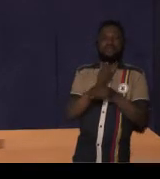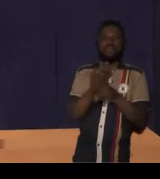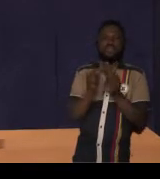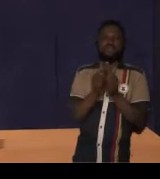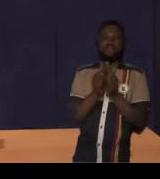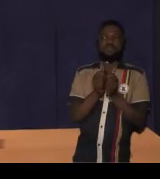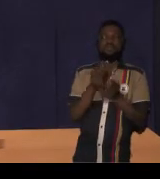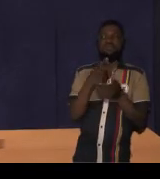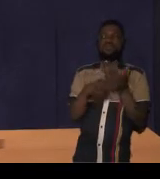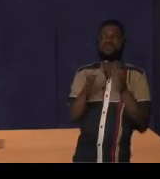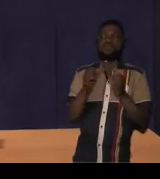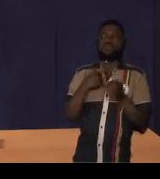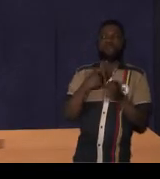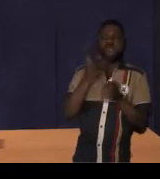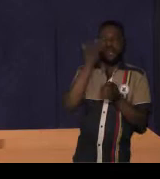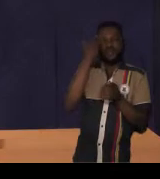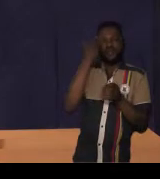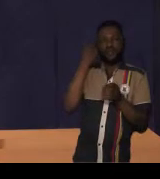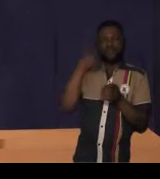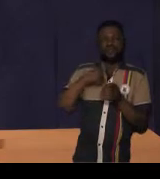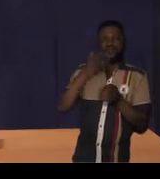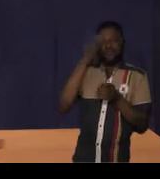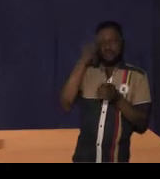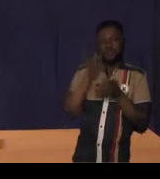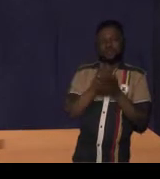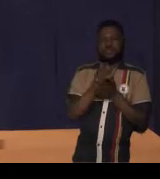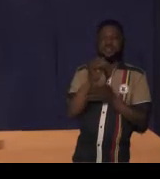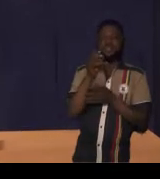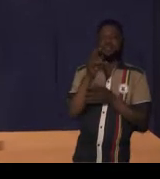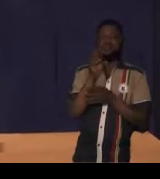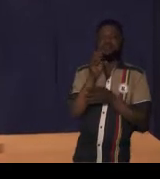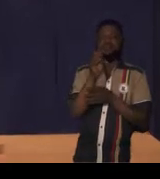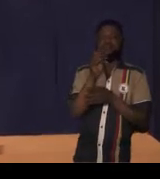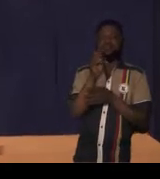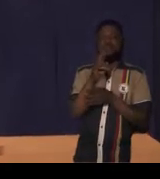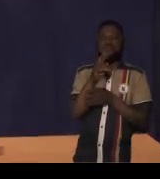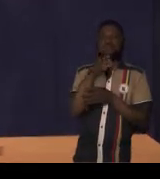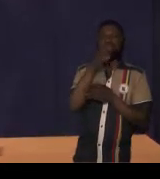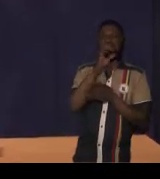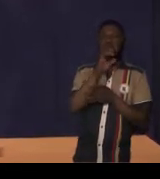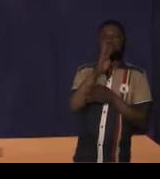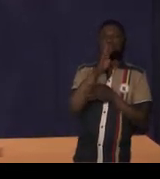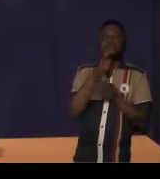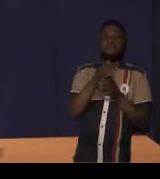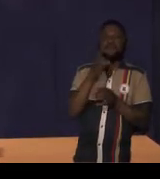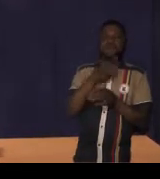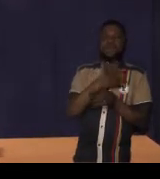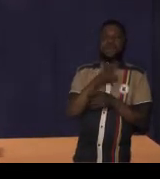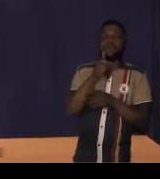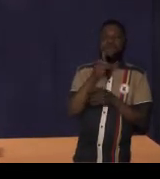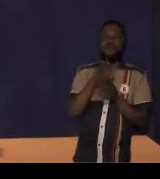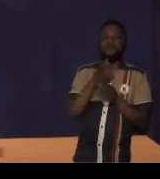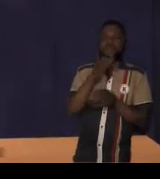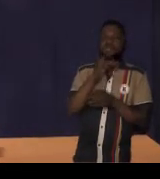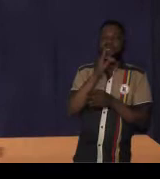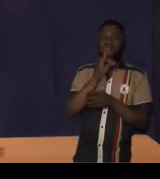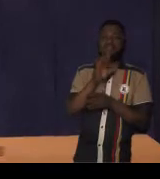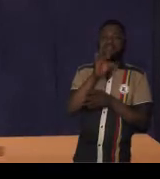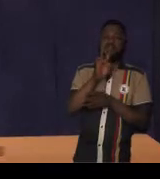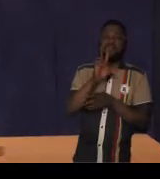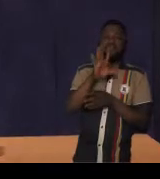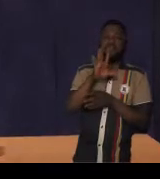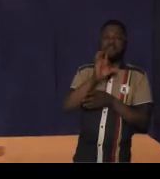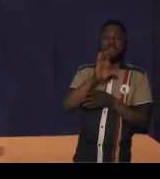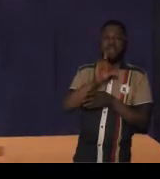together. Now, what do we know? We know that Umar drank 4 bottles of soda water, and that 1 bottle of soda water is